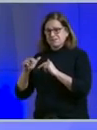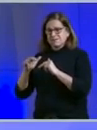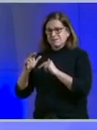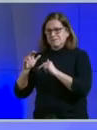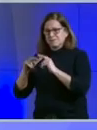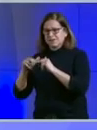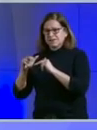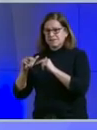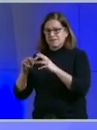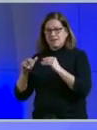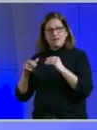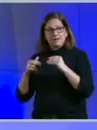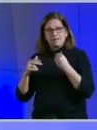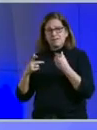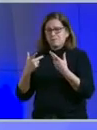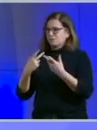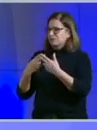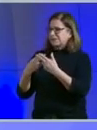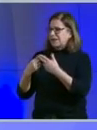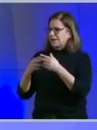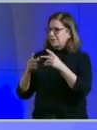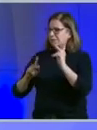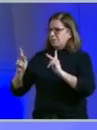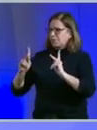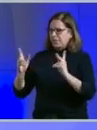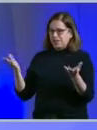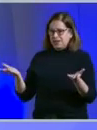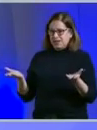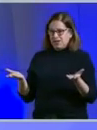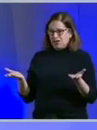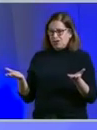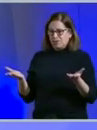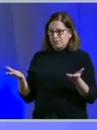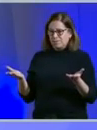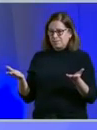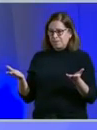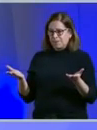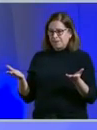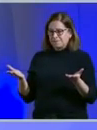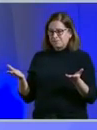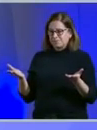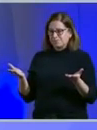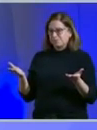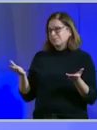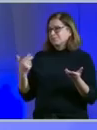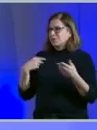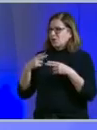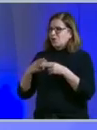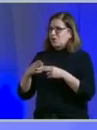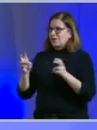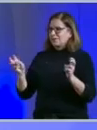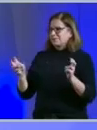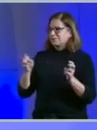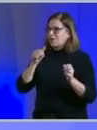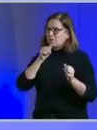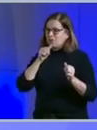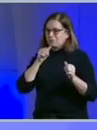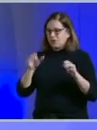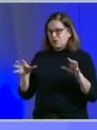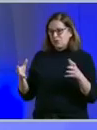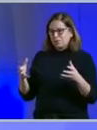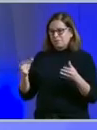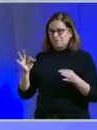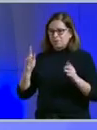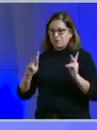realm? So, in Richard II, you had a private realm of the king. Here in our American democracy, how do you restore the public realm?